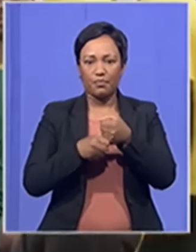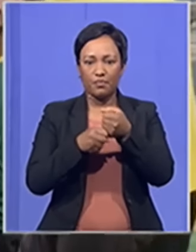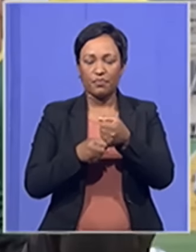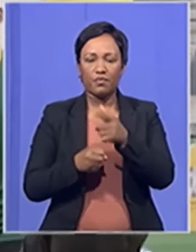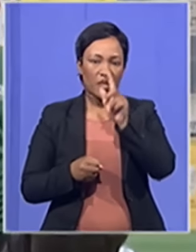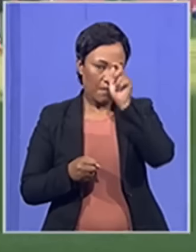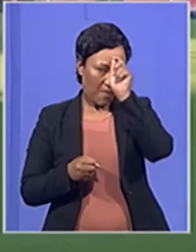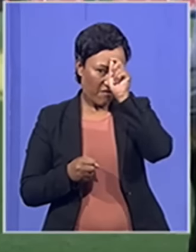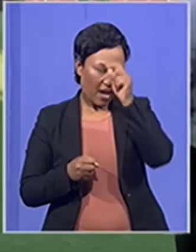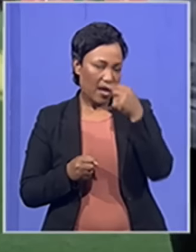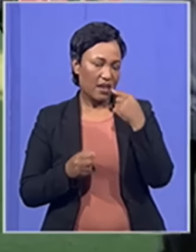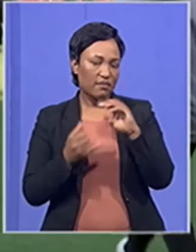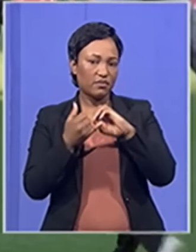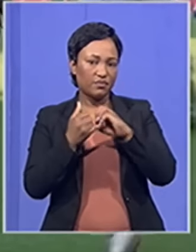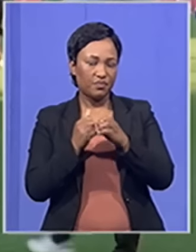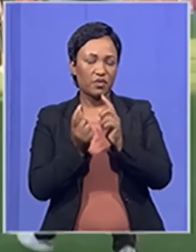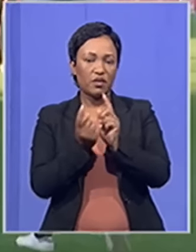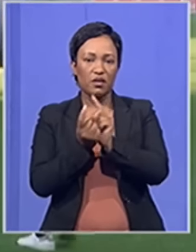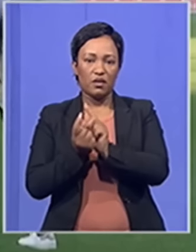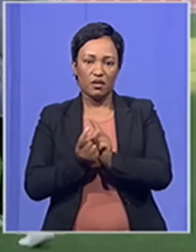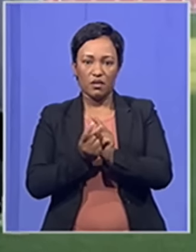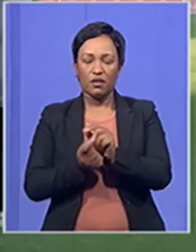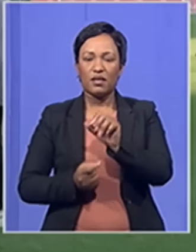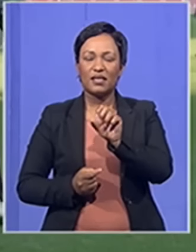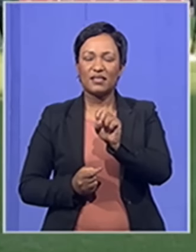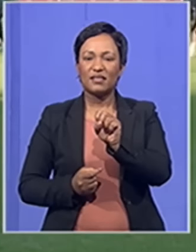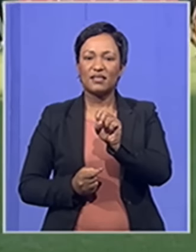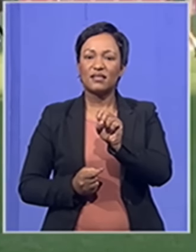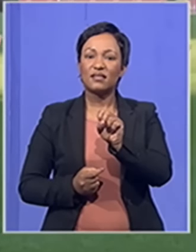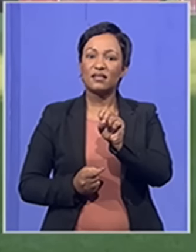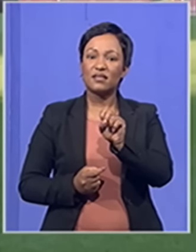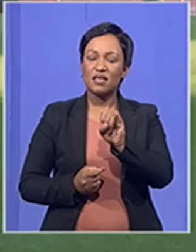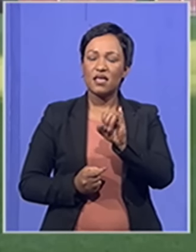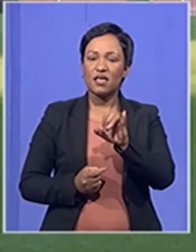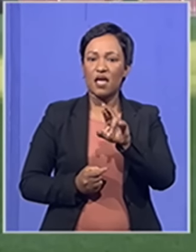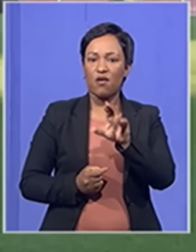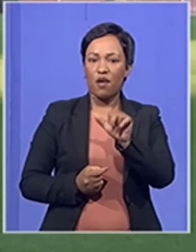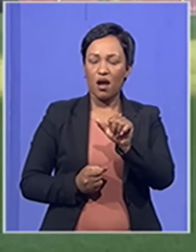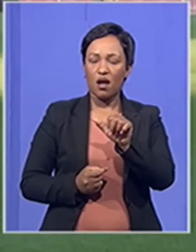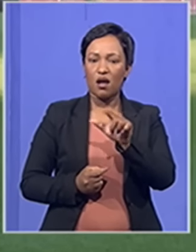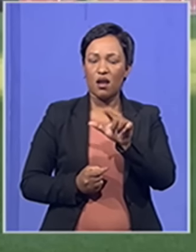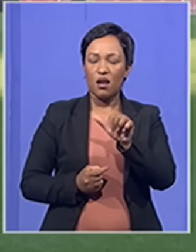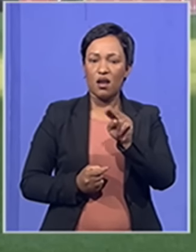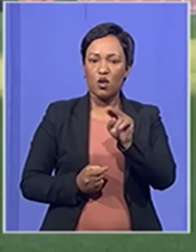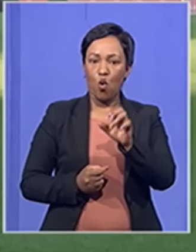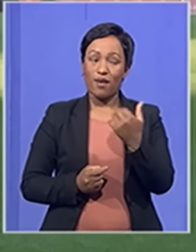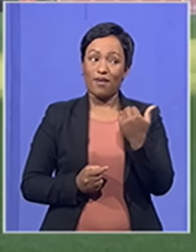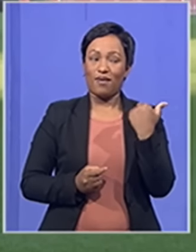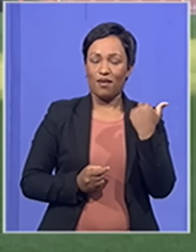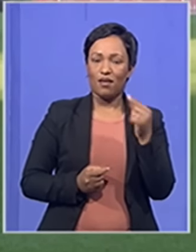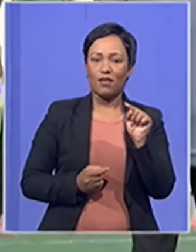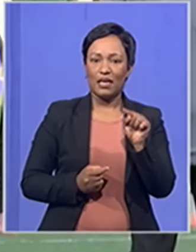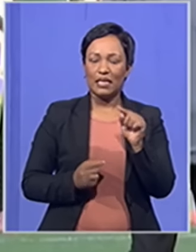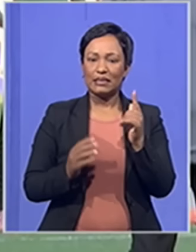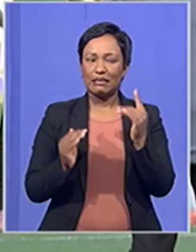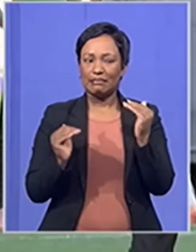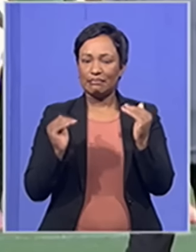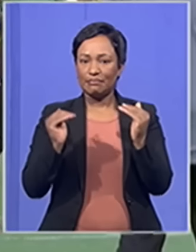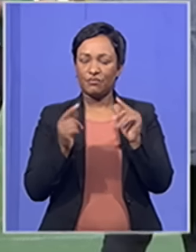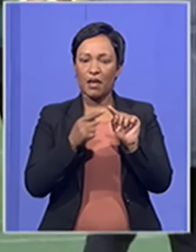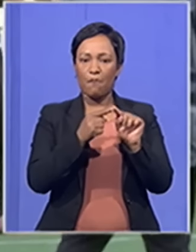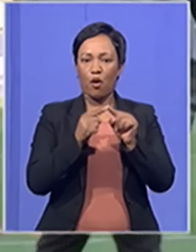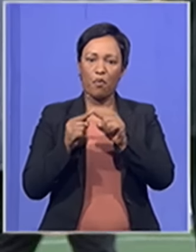tshameka maleka le Sierra Leone mo motshamekong wa bona wa bofelo wa go qualifya, mme ba ne ba gopola gore maleka a lekane ka ntlha